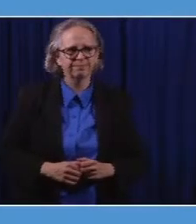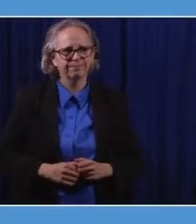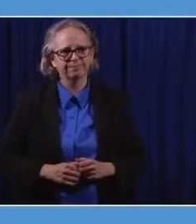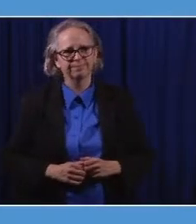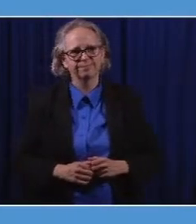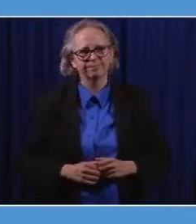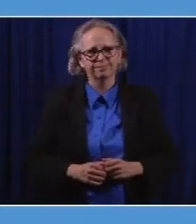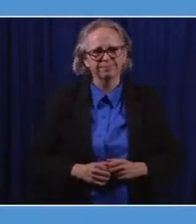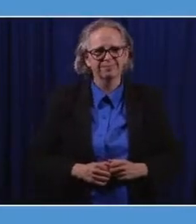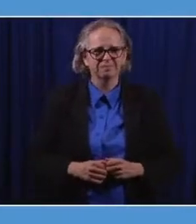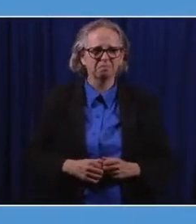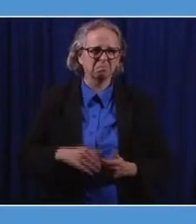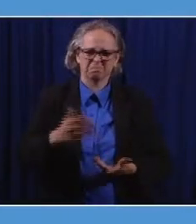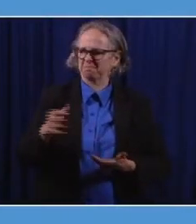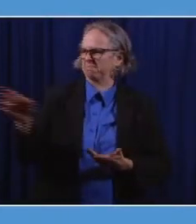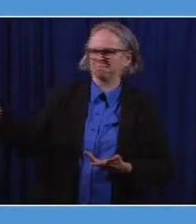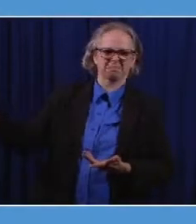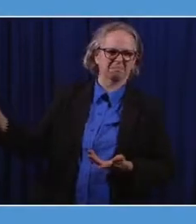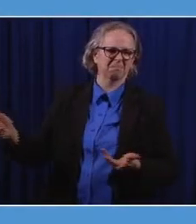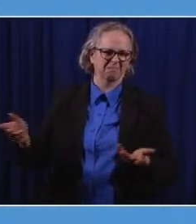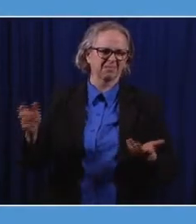we were tracking down,